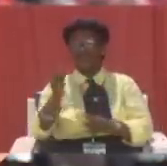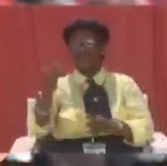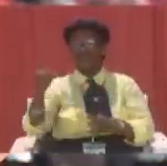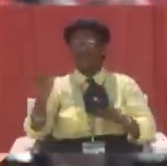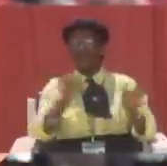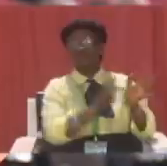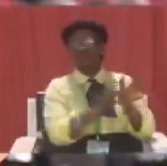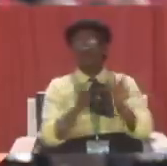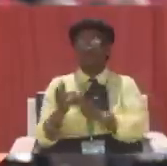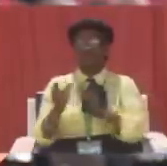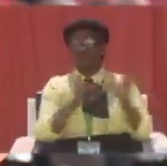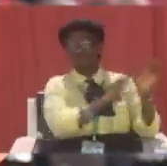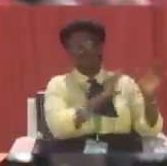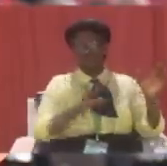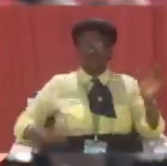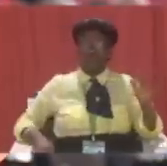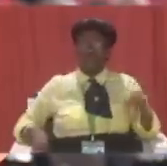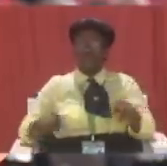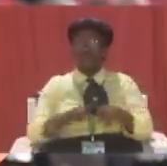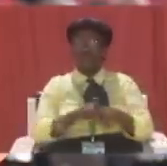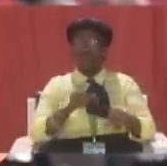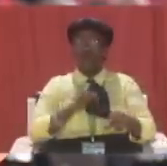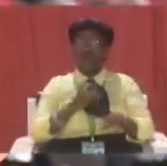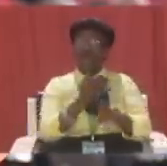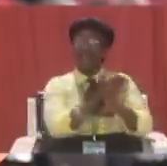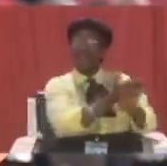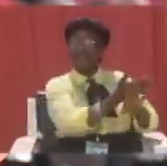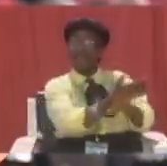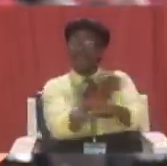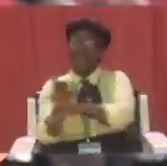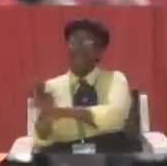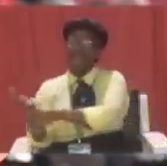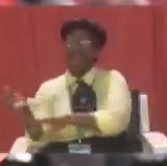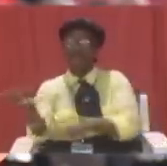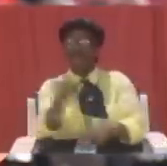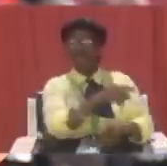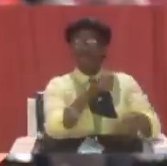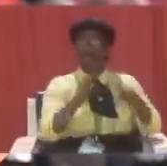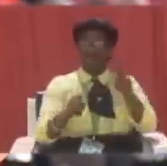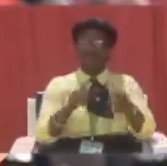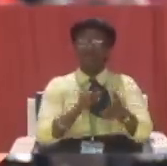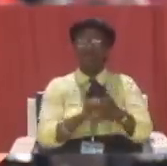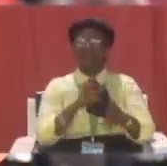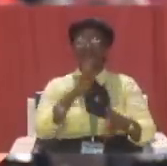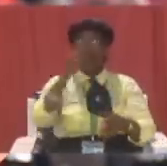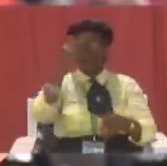So I'm appealing to those of you who are parents here tonight.